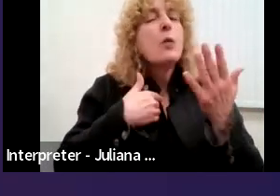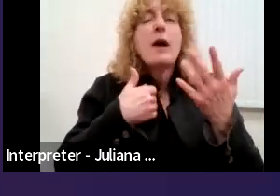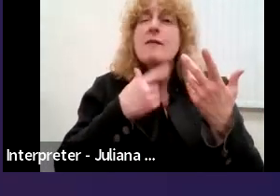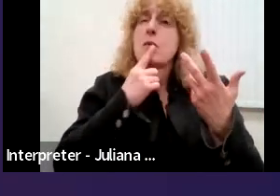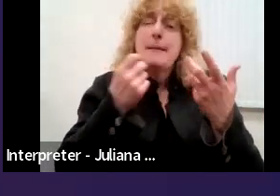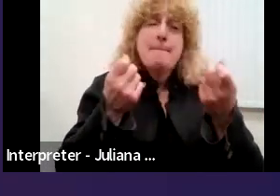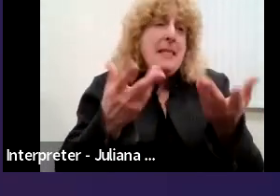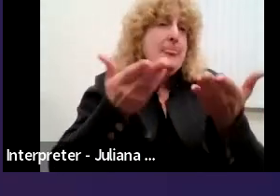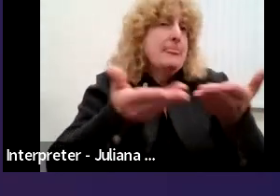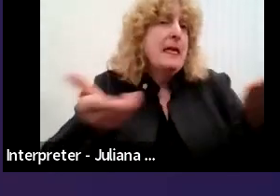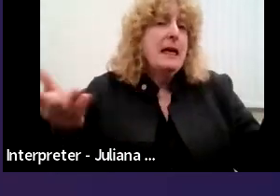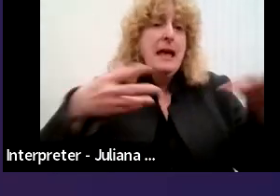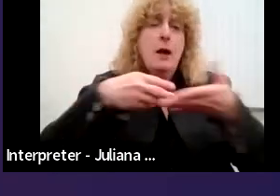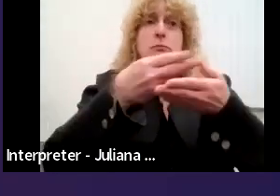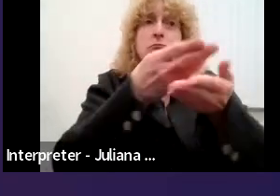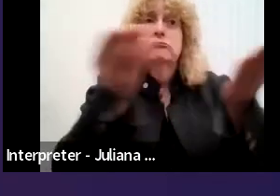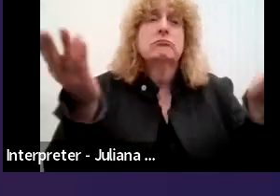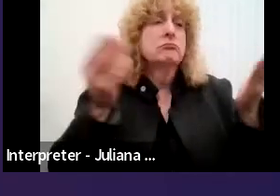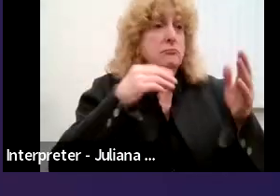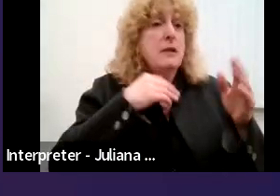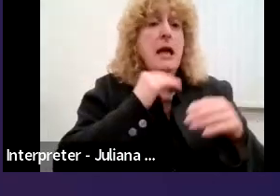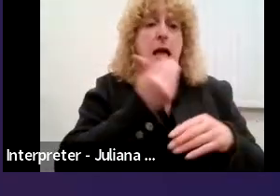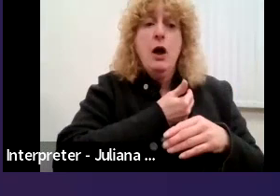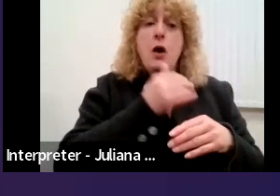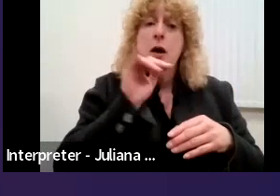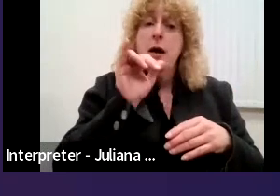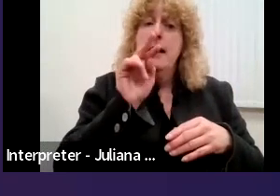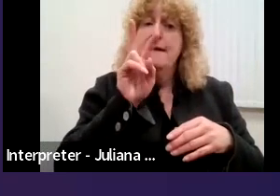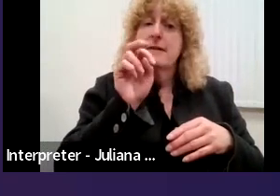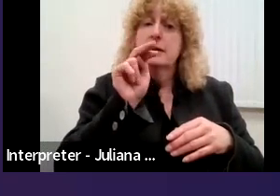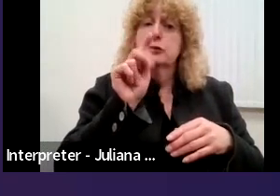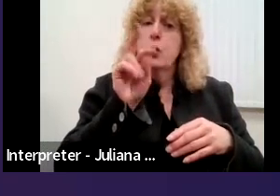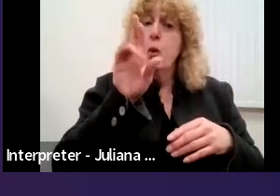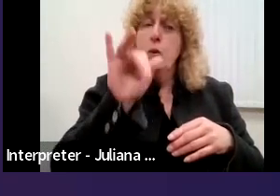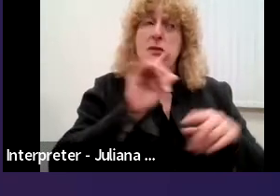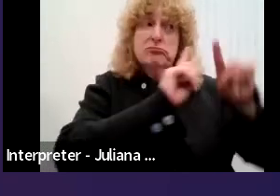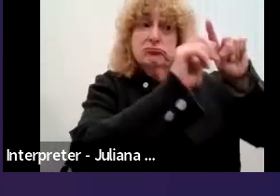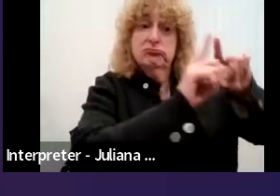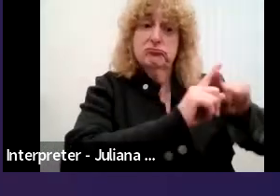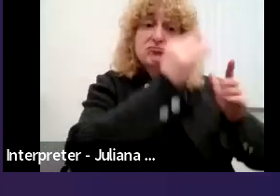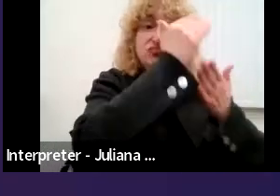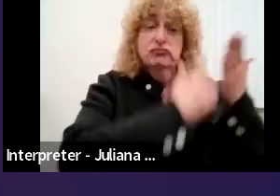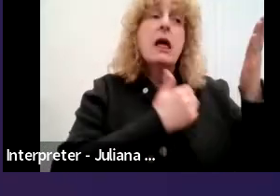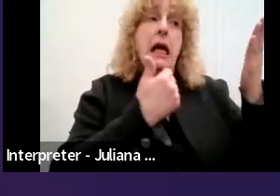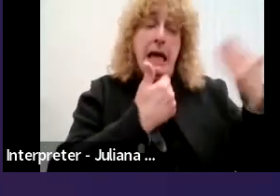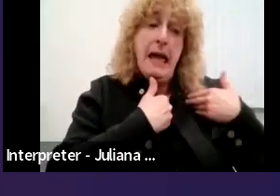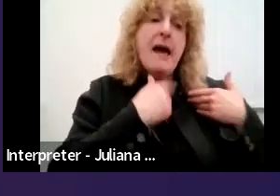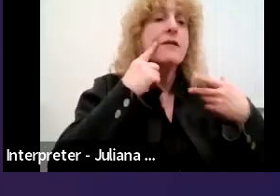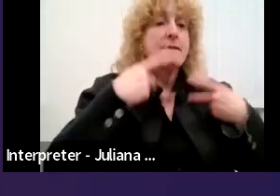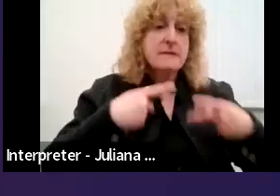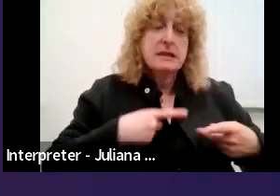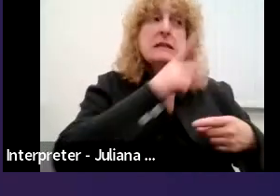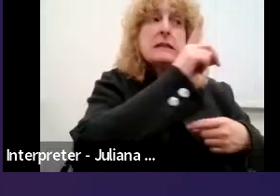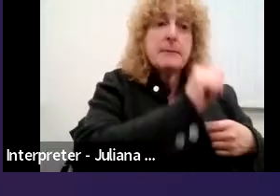out there that's available in our inventory as well for physical disabilities. But other daily activities that can be affected